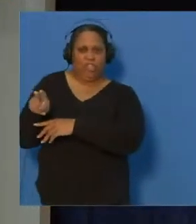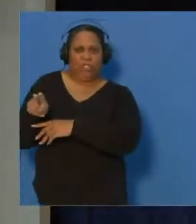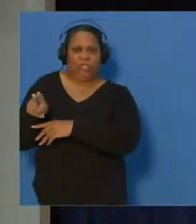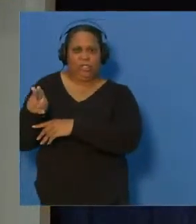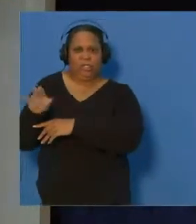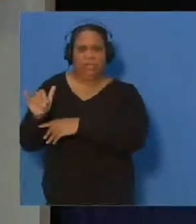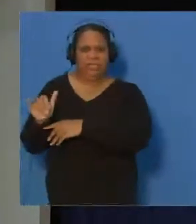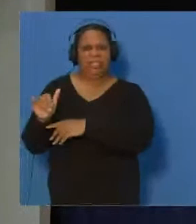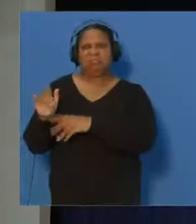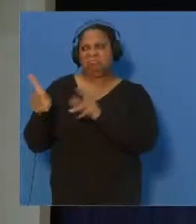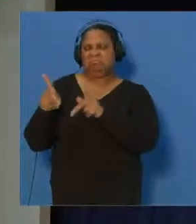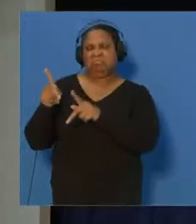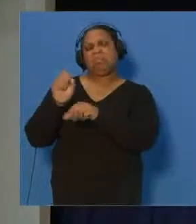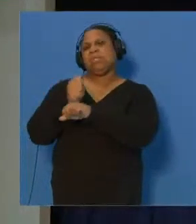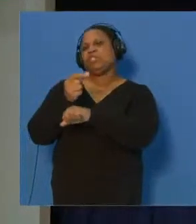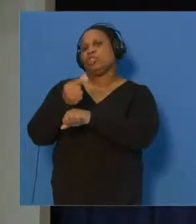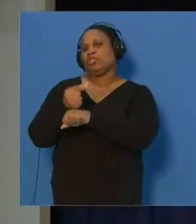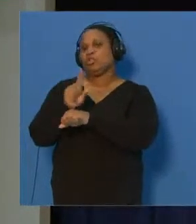George's wondered about.